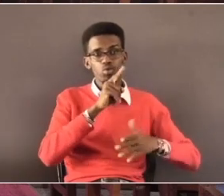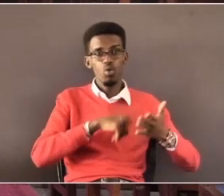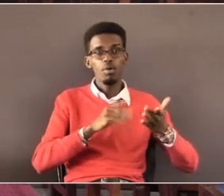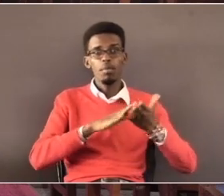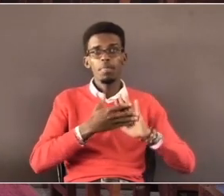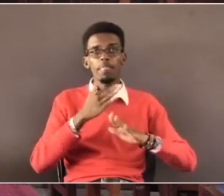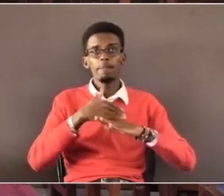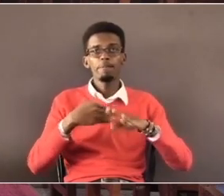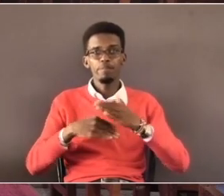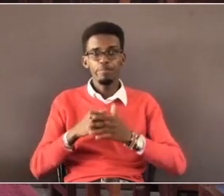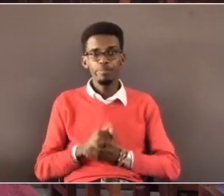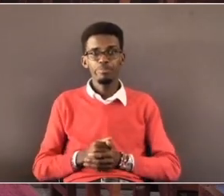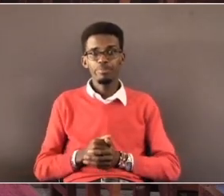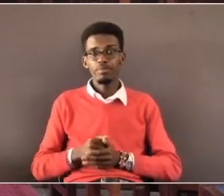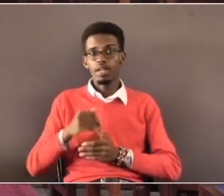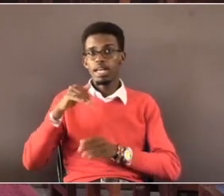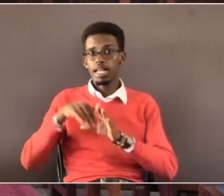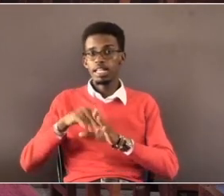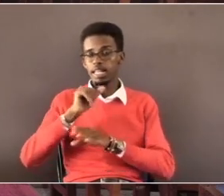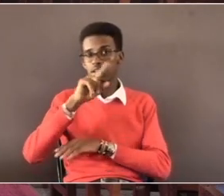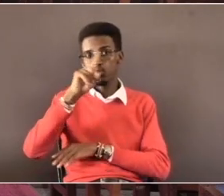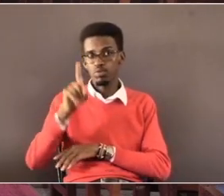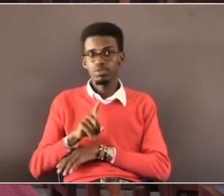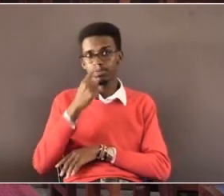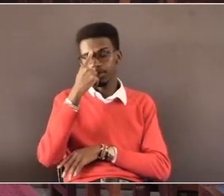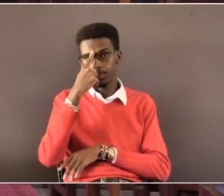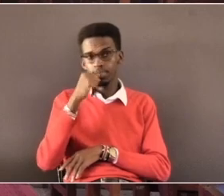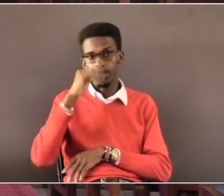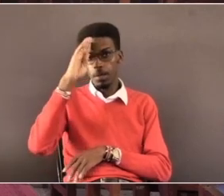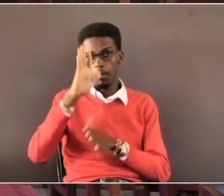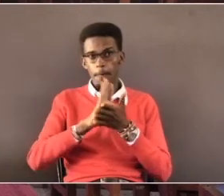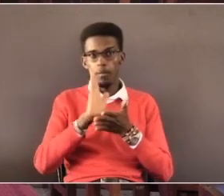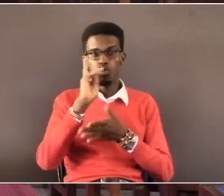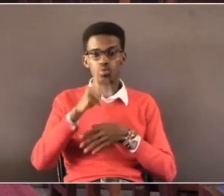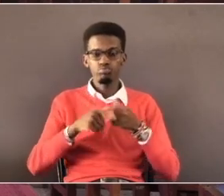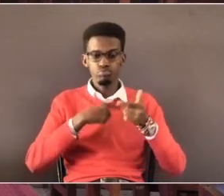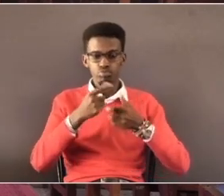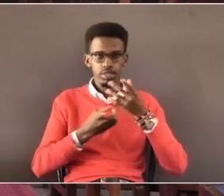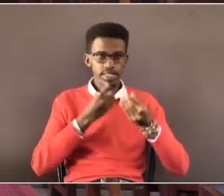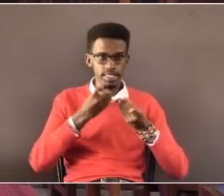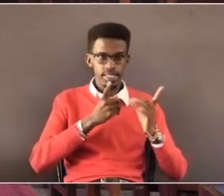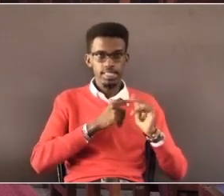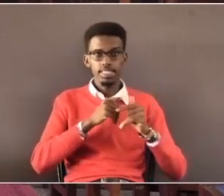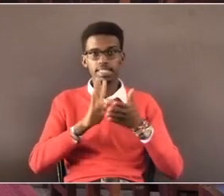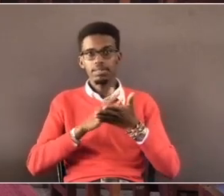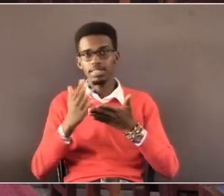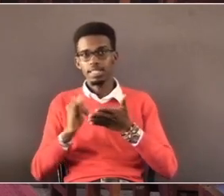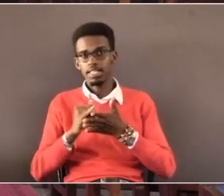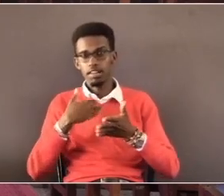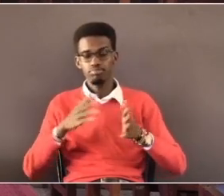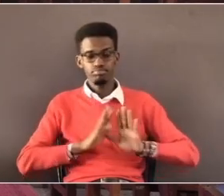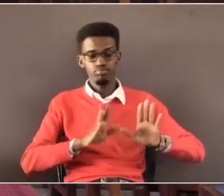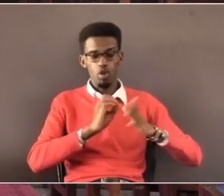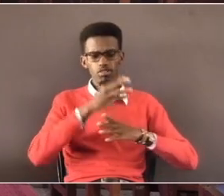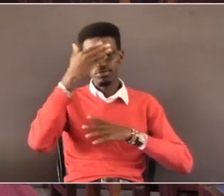boundary. So in case of any questions, I believe this will be a continuous discussion. If there's something I may have left out,